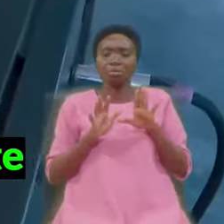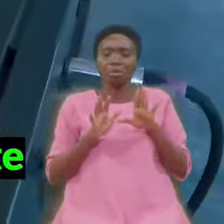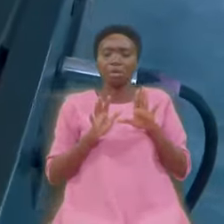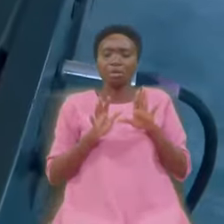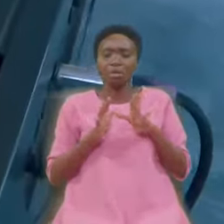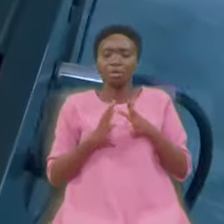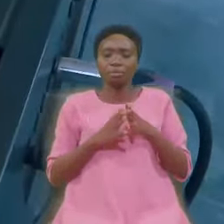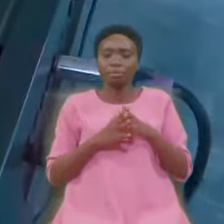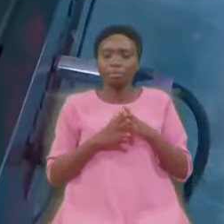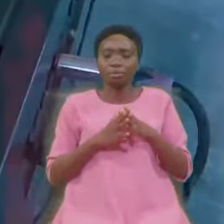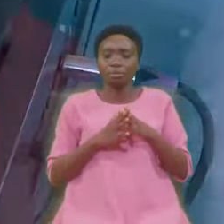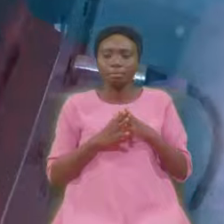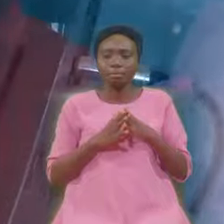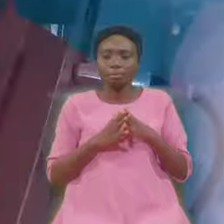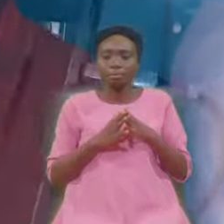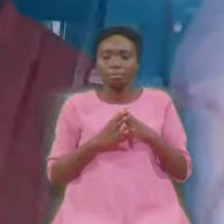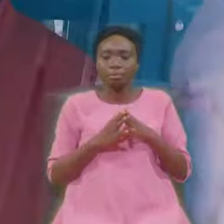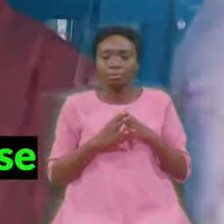unafraid.